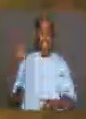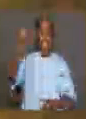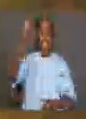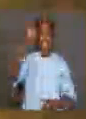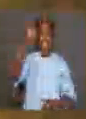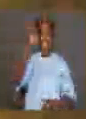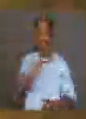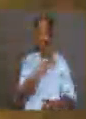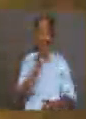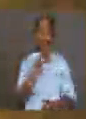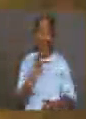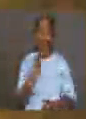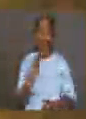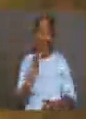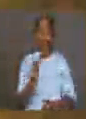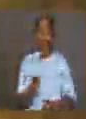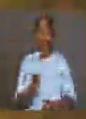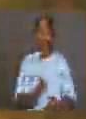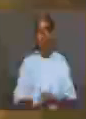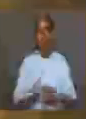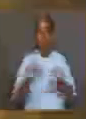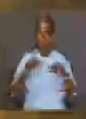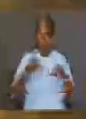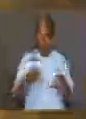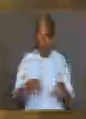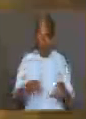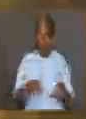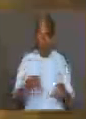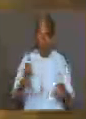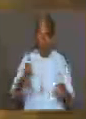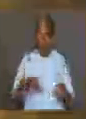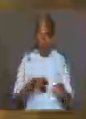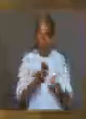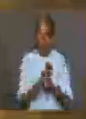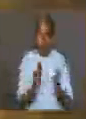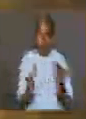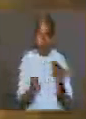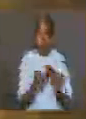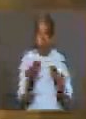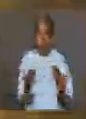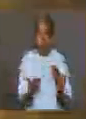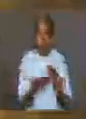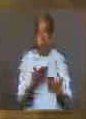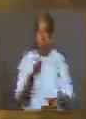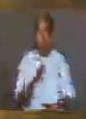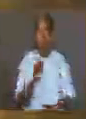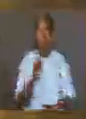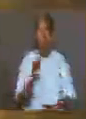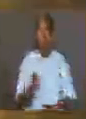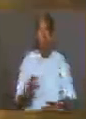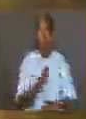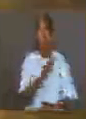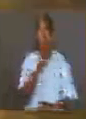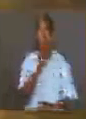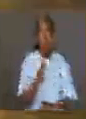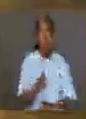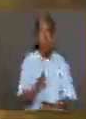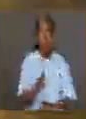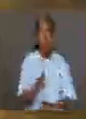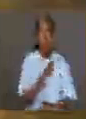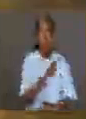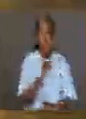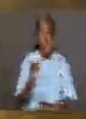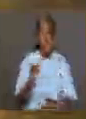and logarithms. Today, we will solve simple logarithmic equations